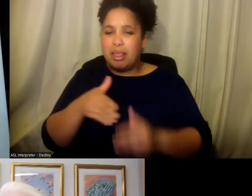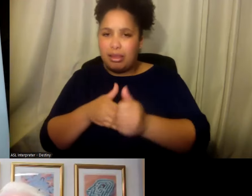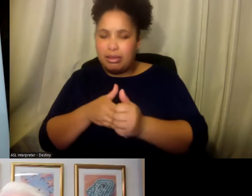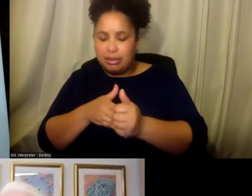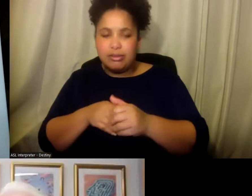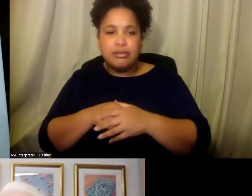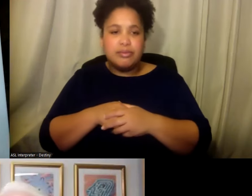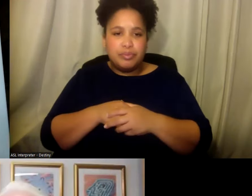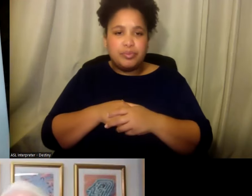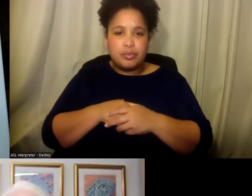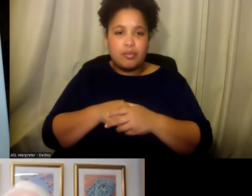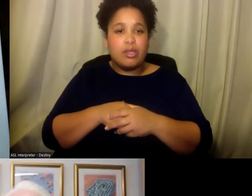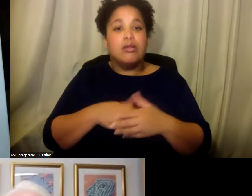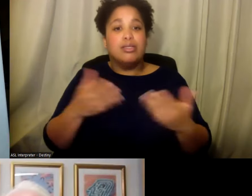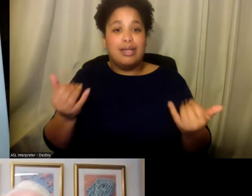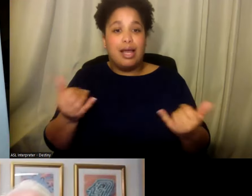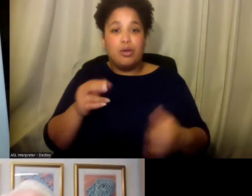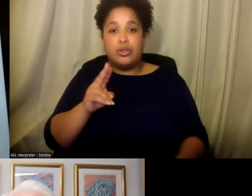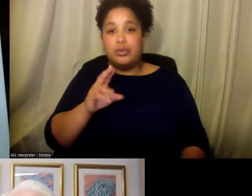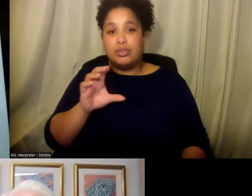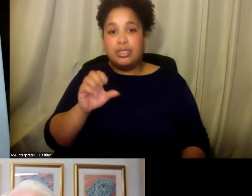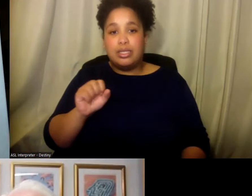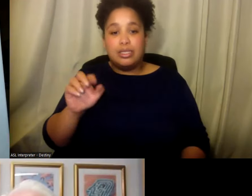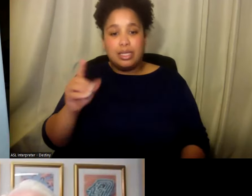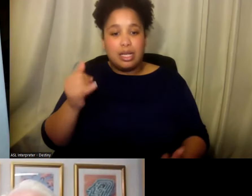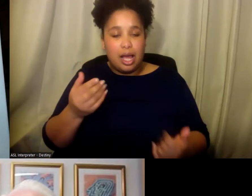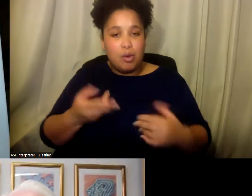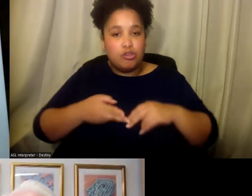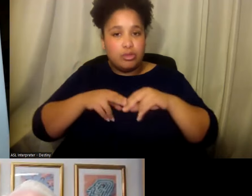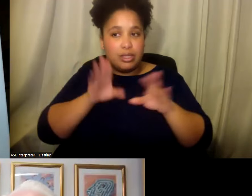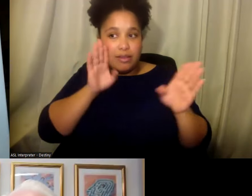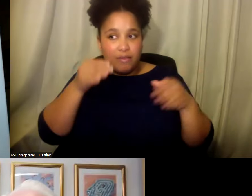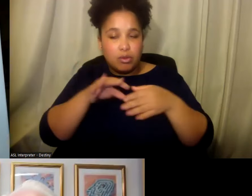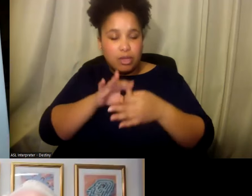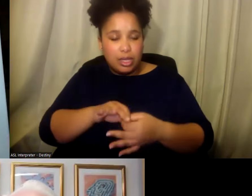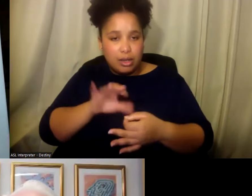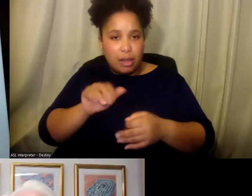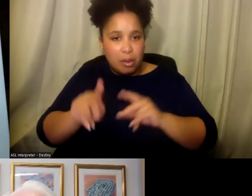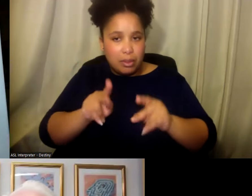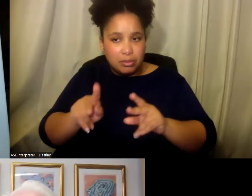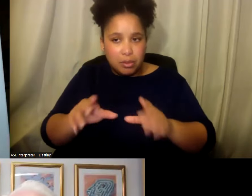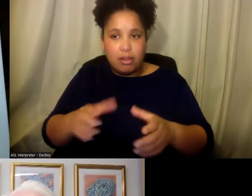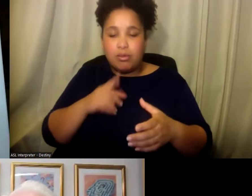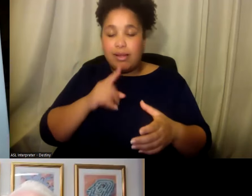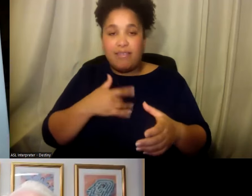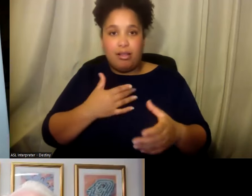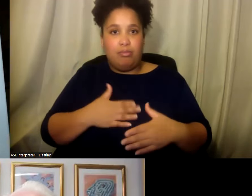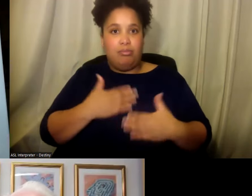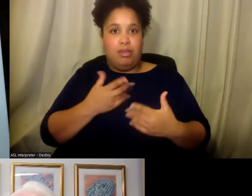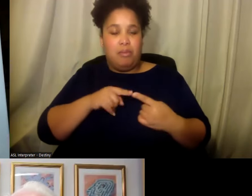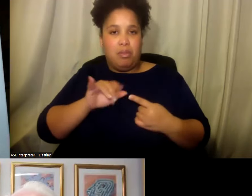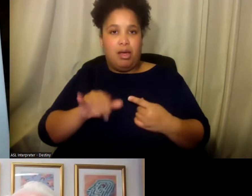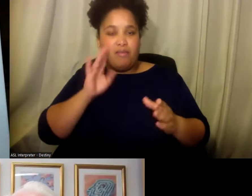At UCSD, we now are increasingly focused on that population, and I'm happy for that. But I think